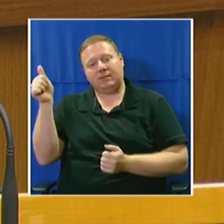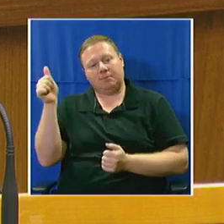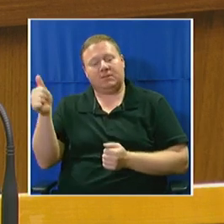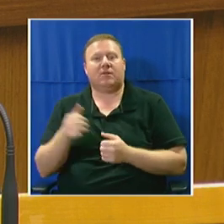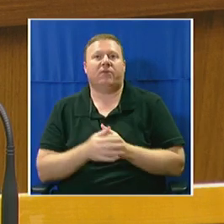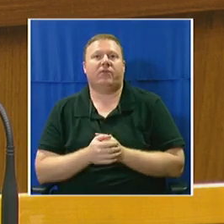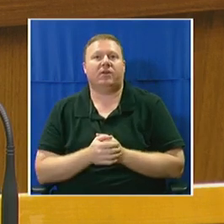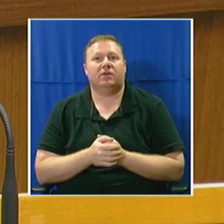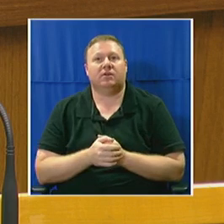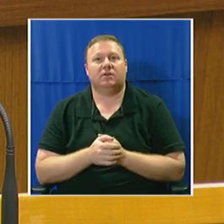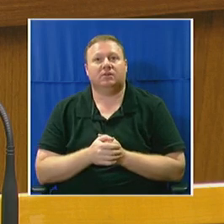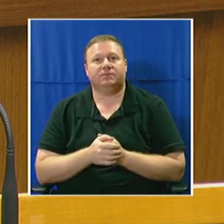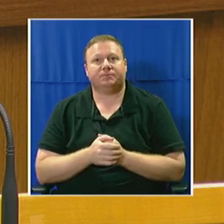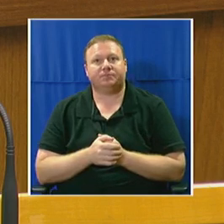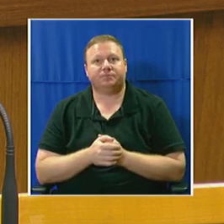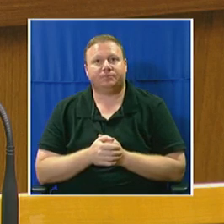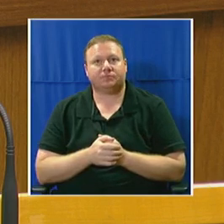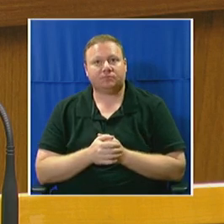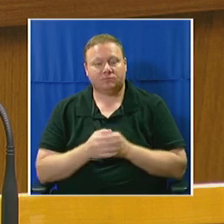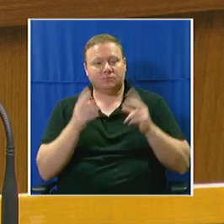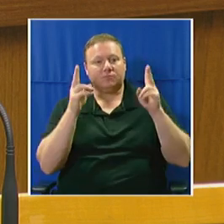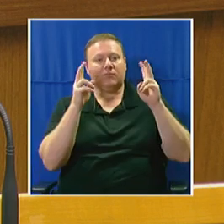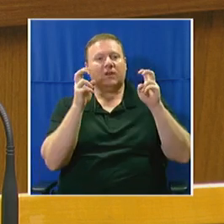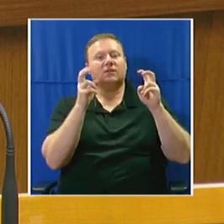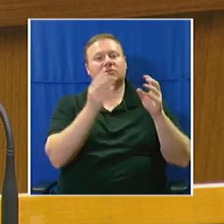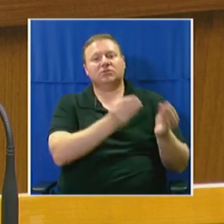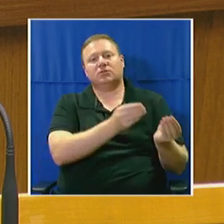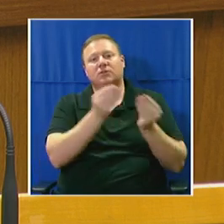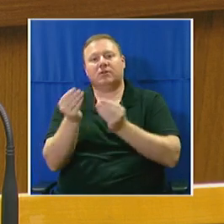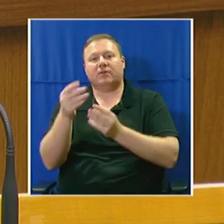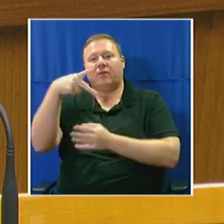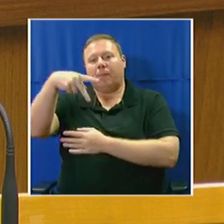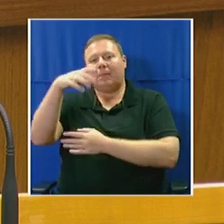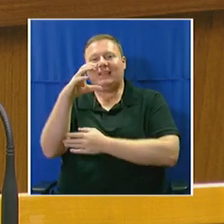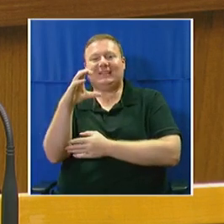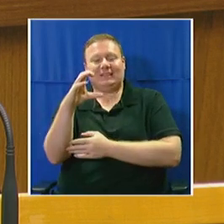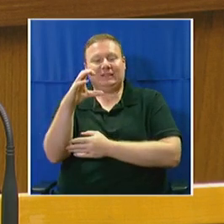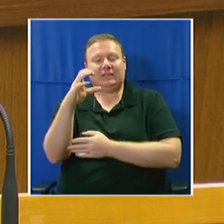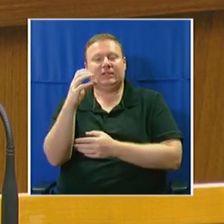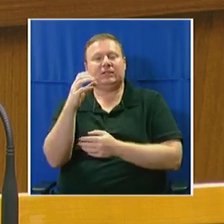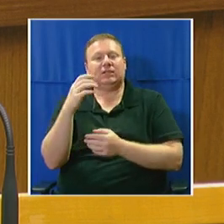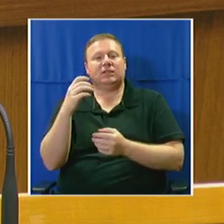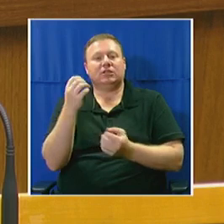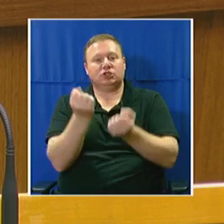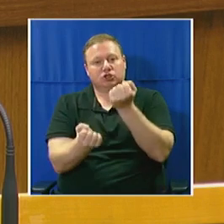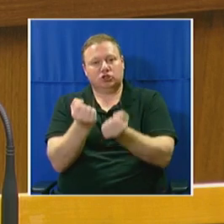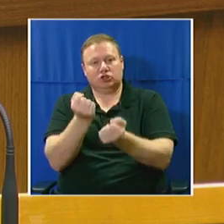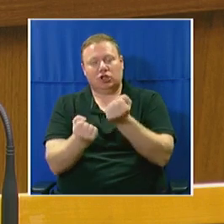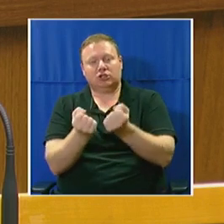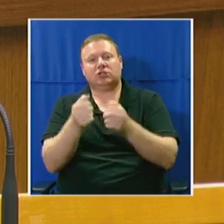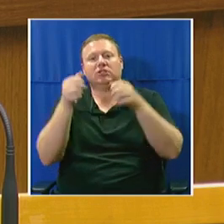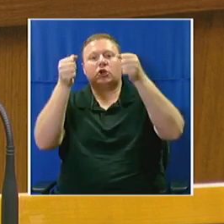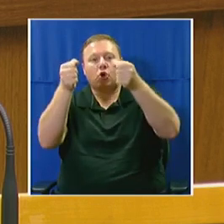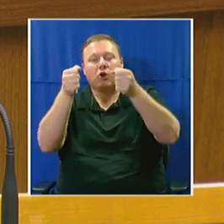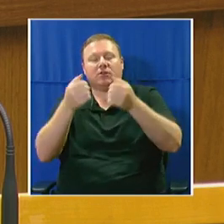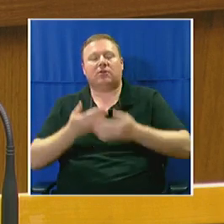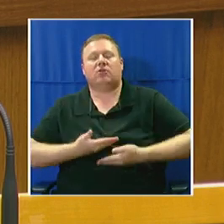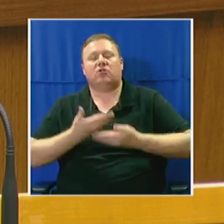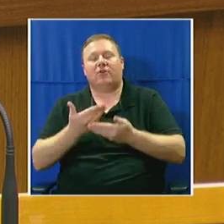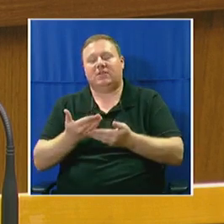represent representations into consideration The Advocates were both dismissed from office by